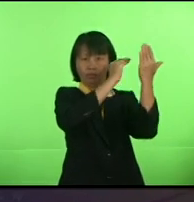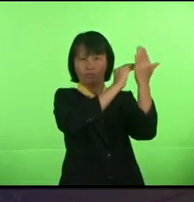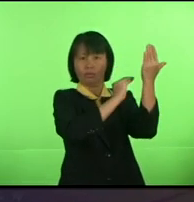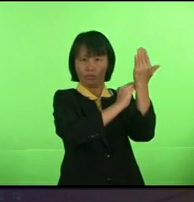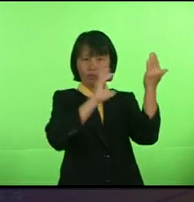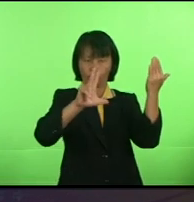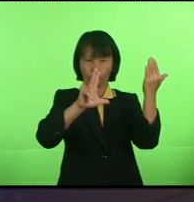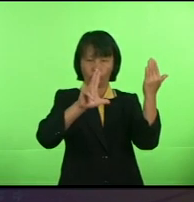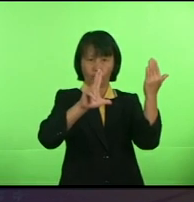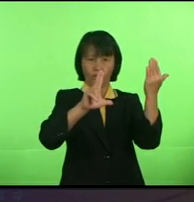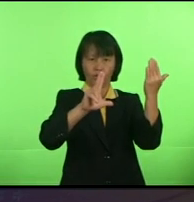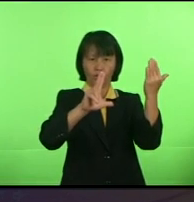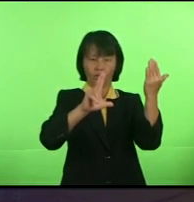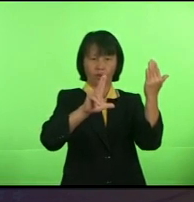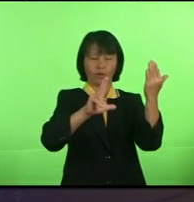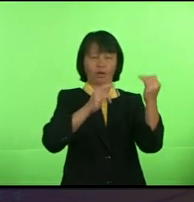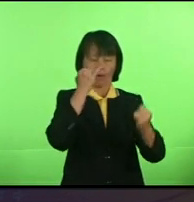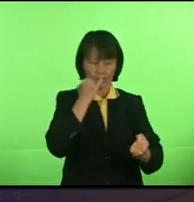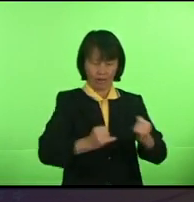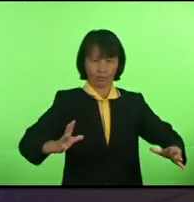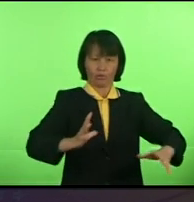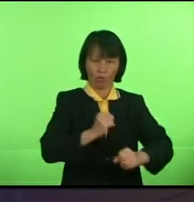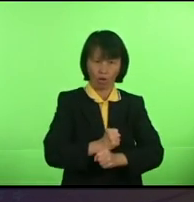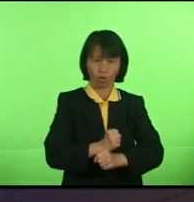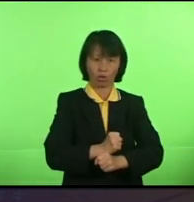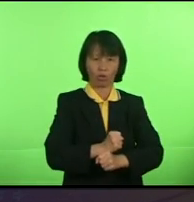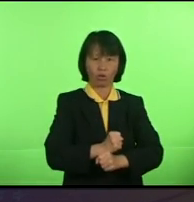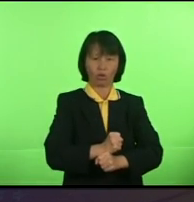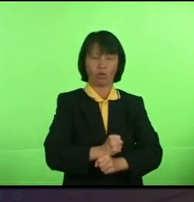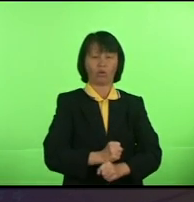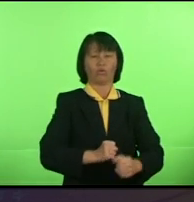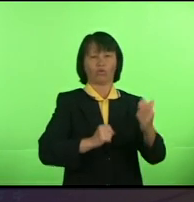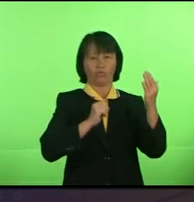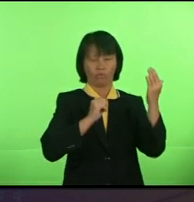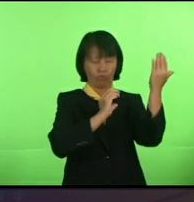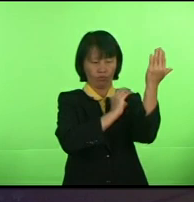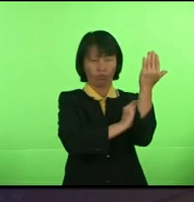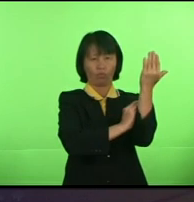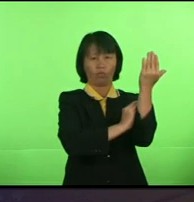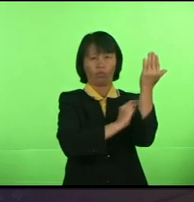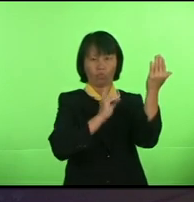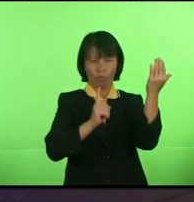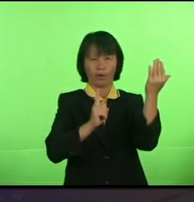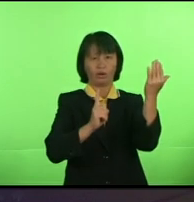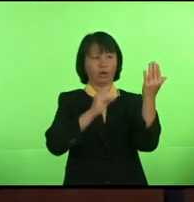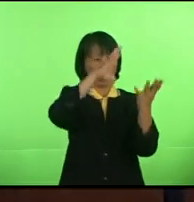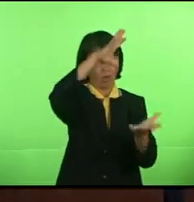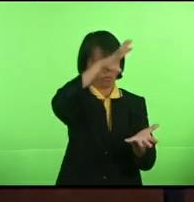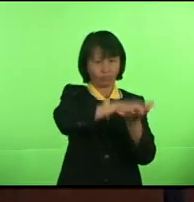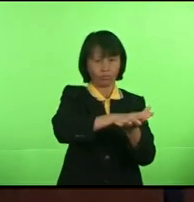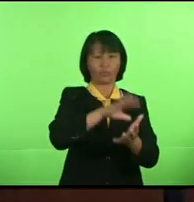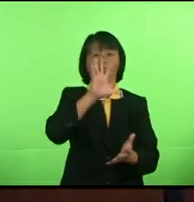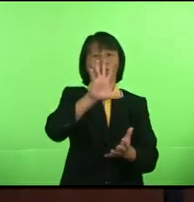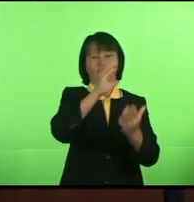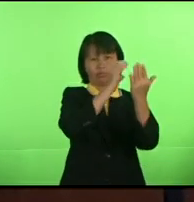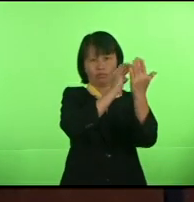paragraphs, 4. And lastly, the conclusion, another paragraph. So altogether, 5 paragraphs.